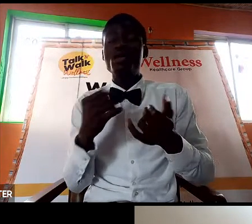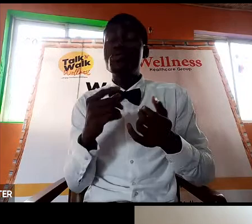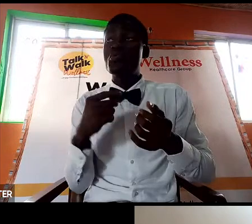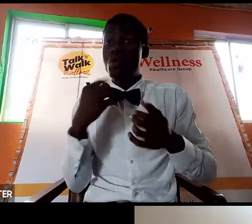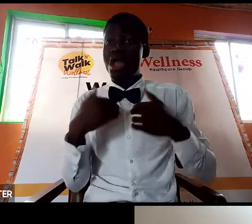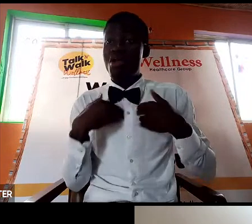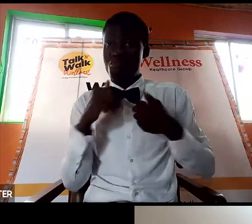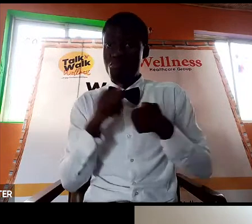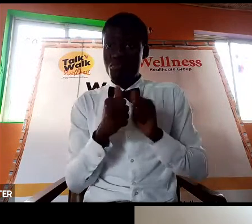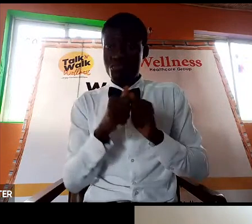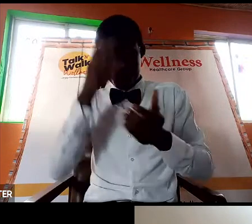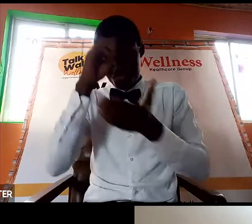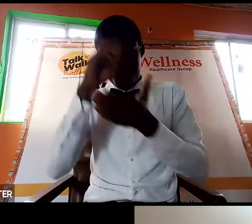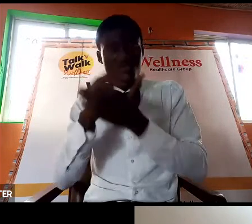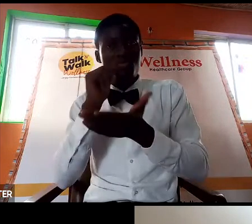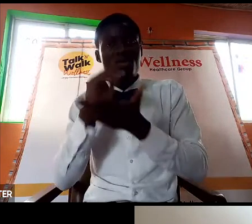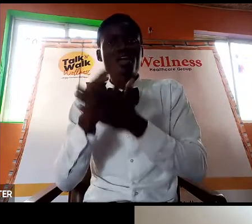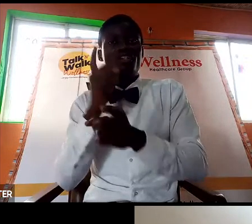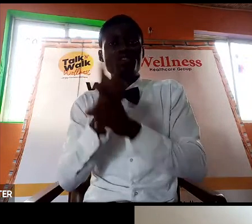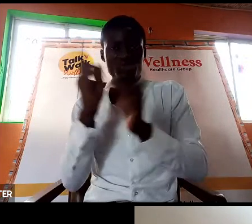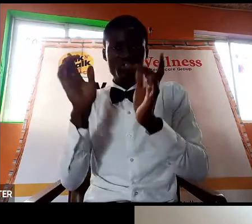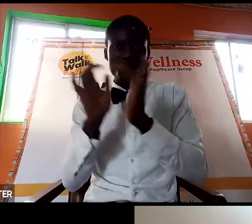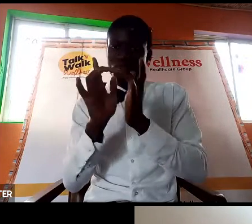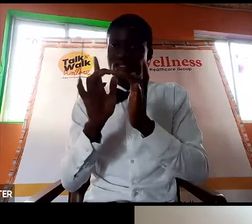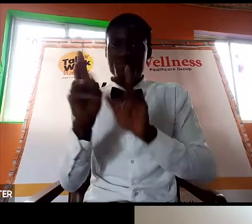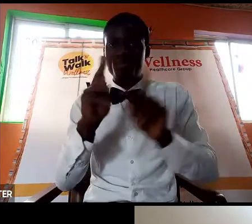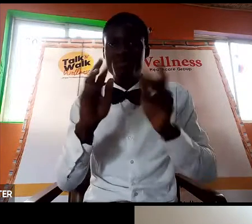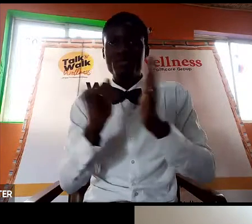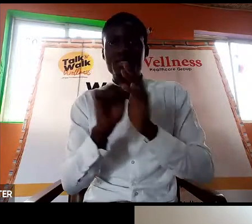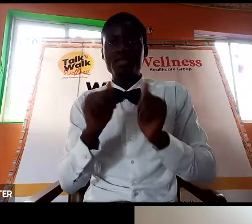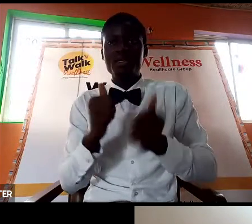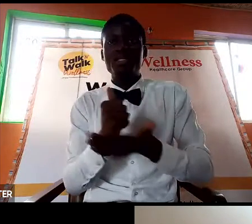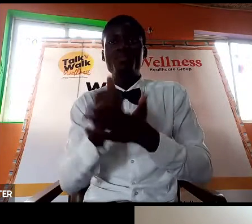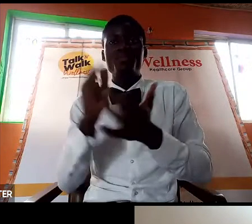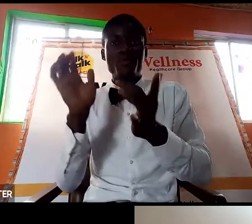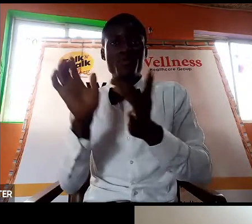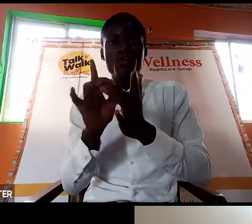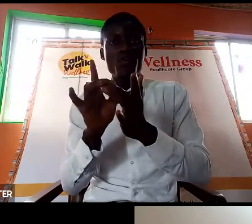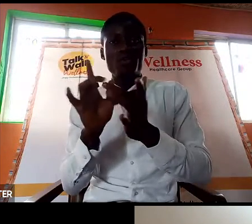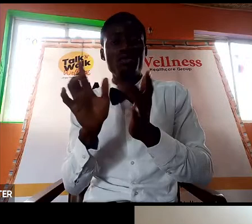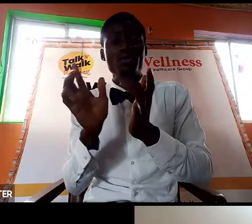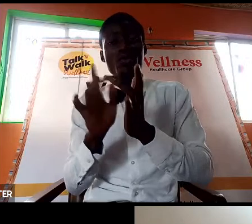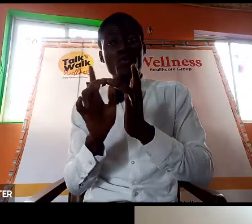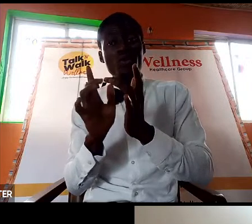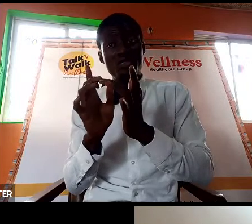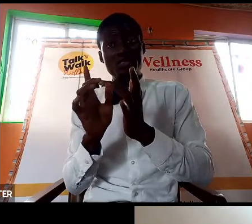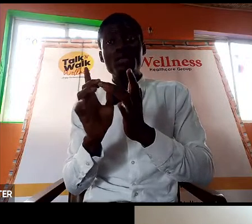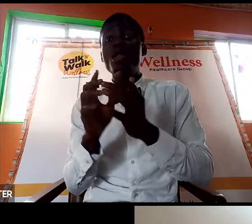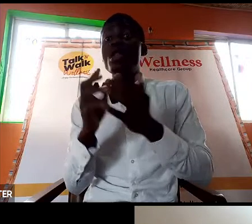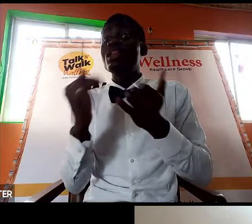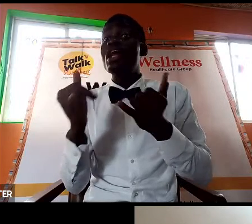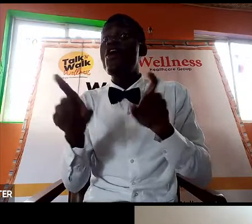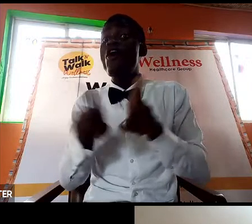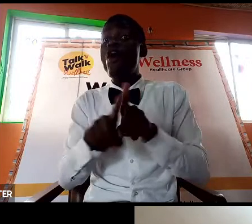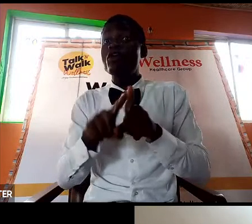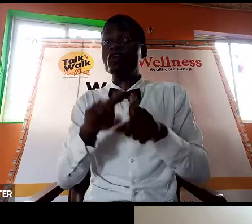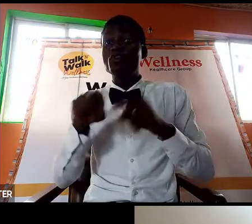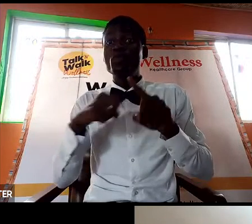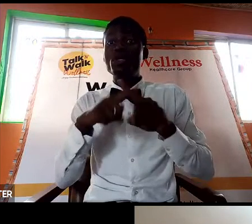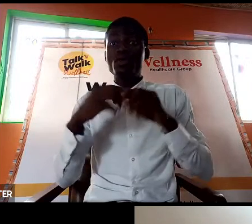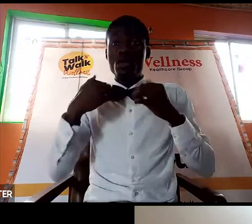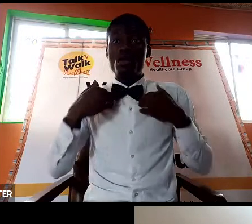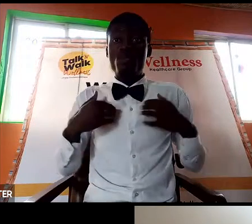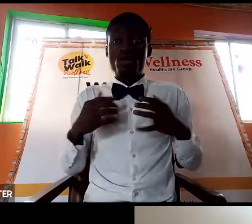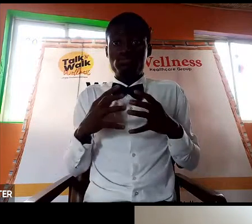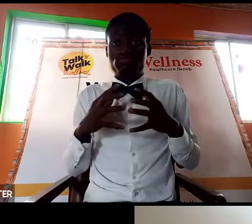to people that can help. Weight does not affect sex, so but you might actually be gaining weight because you are not having good